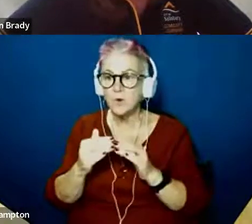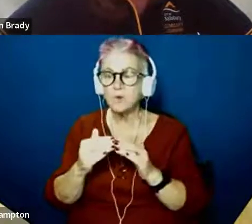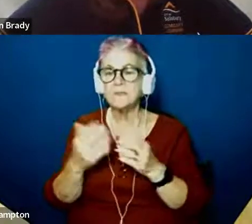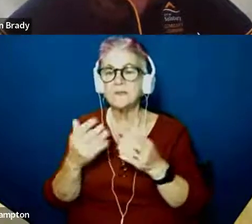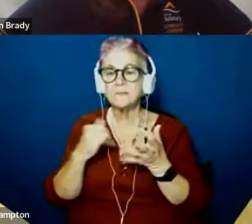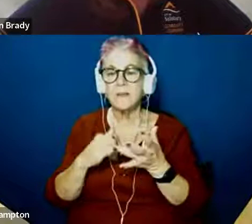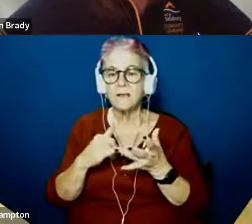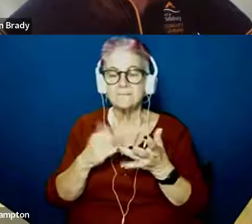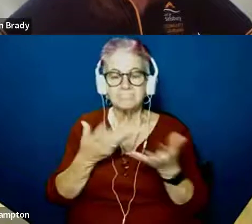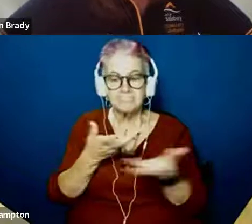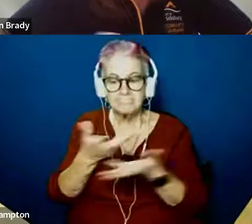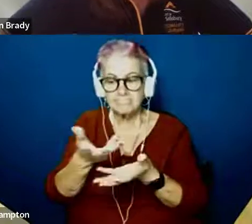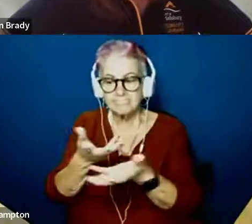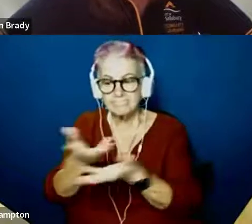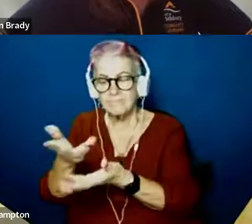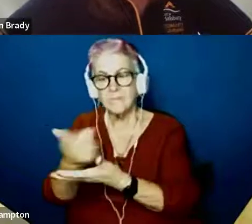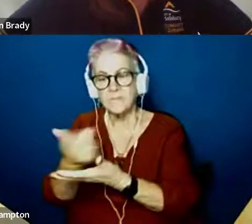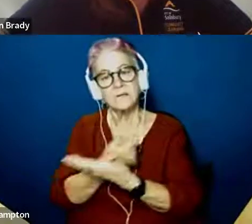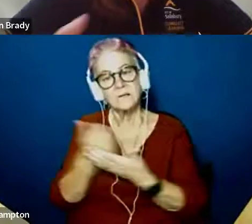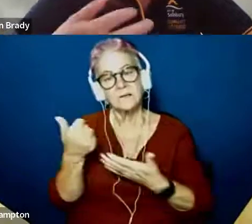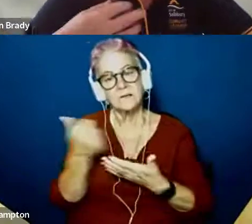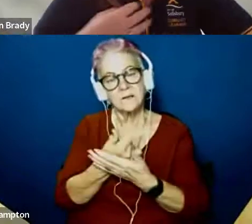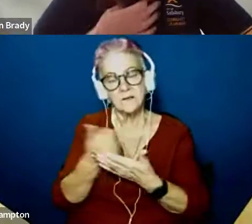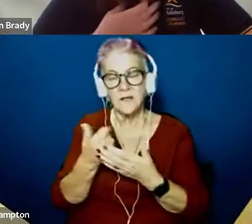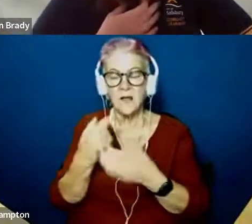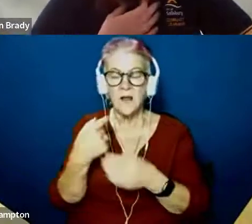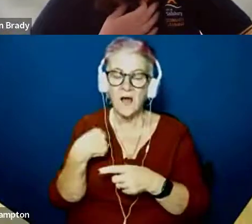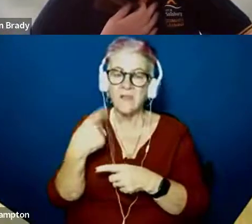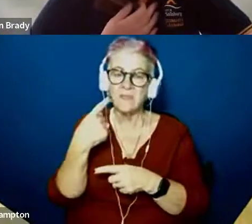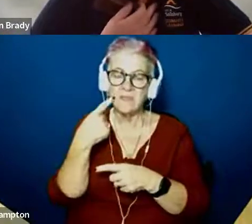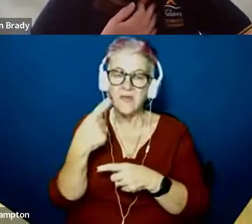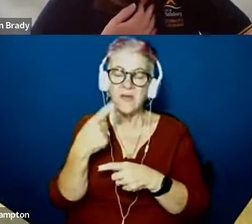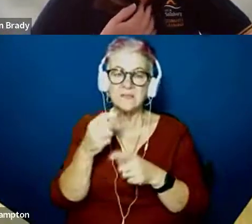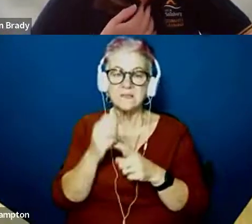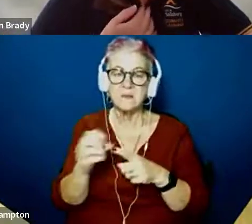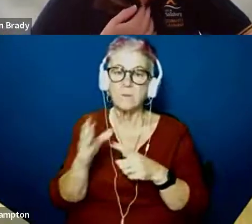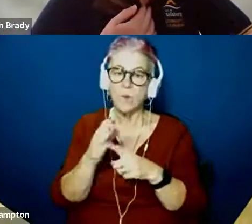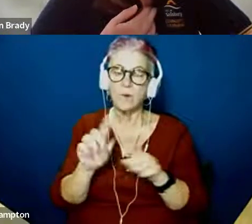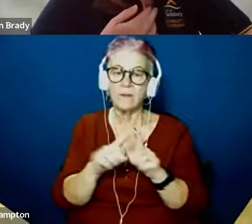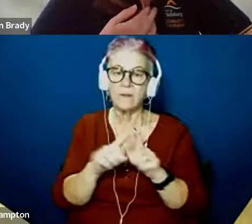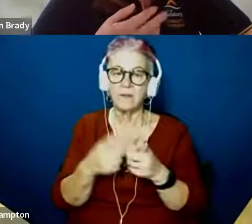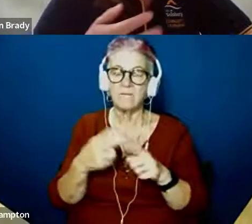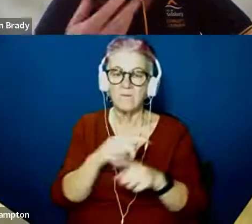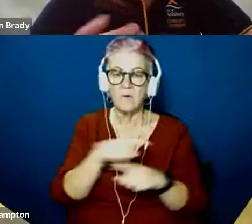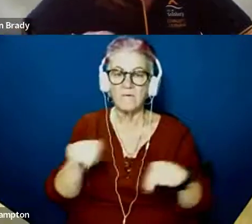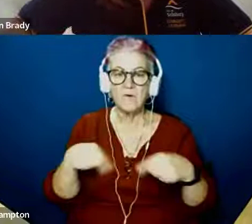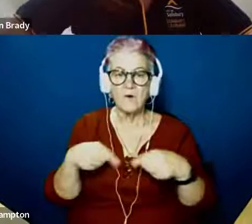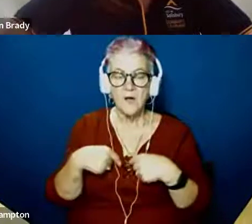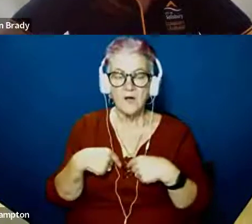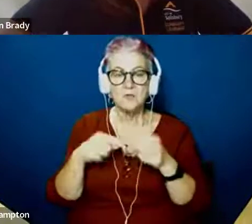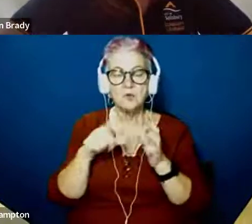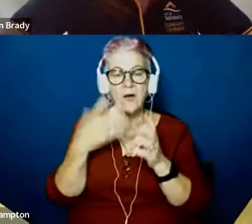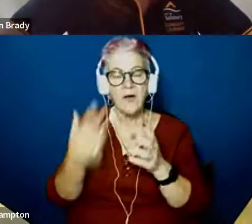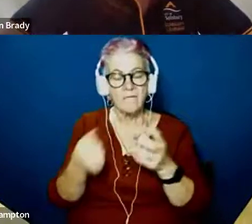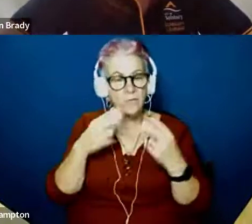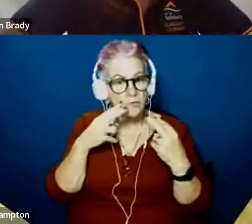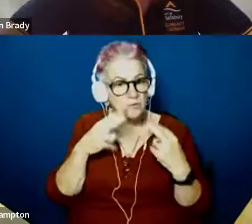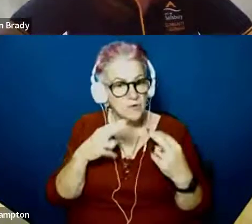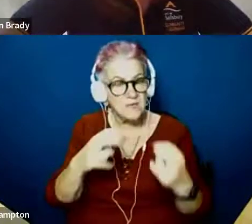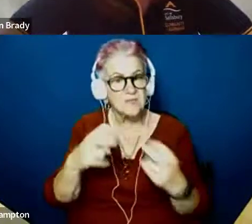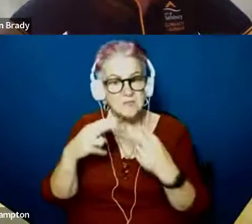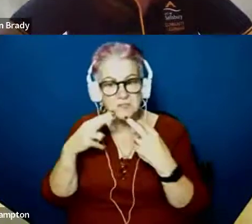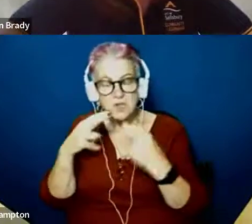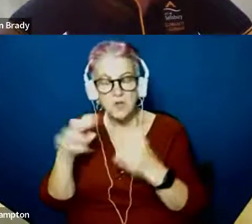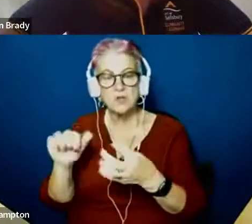evaluation. That's probably the biggest thing for us is doing the research through the